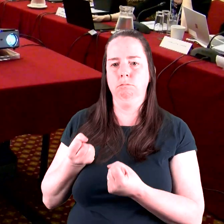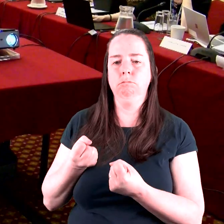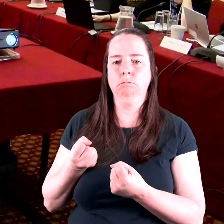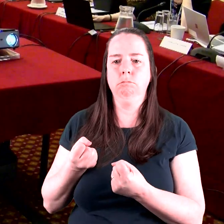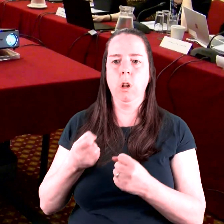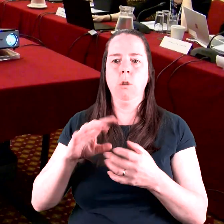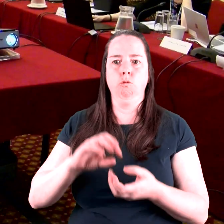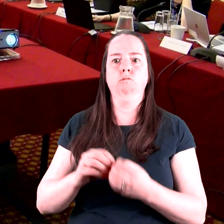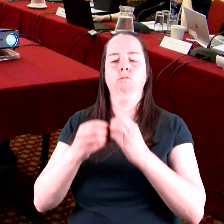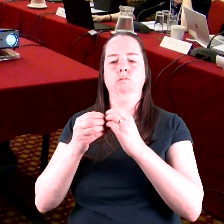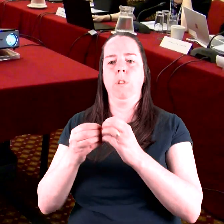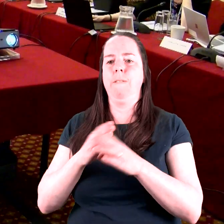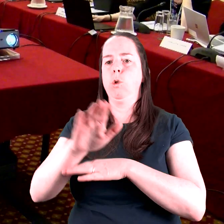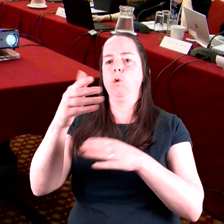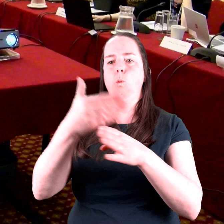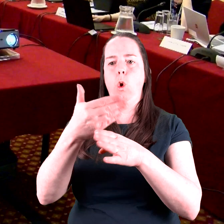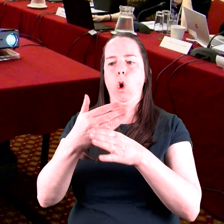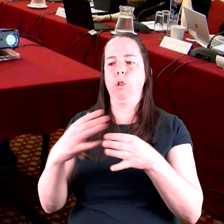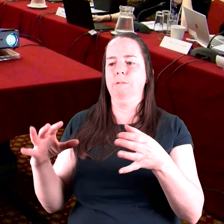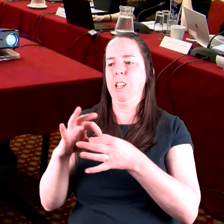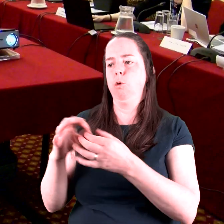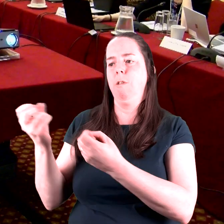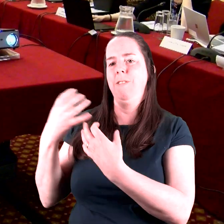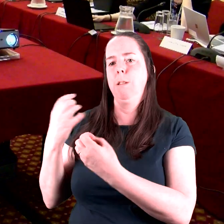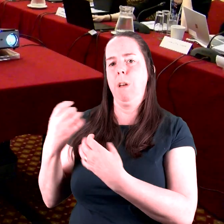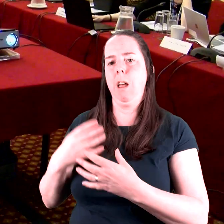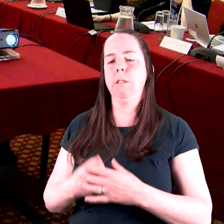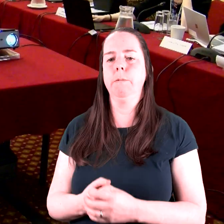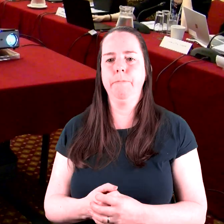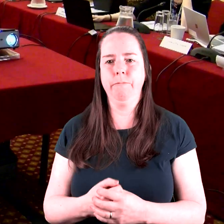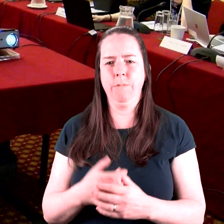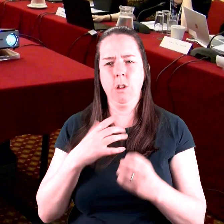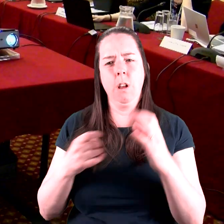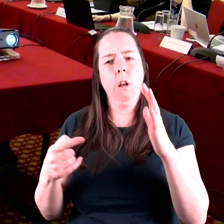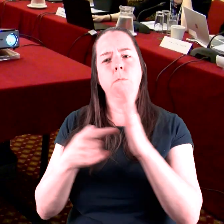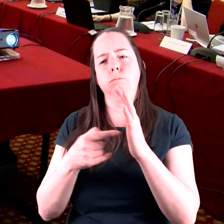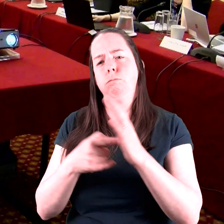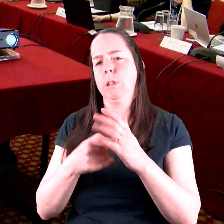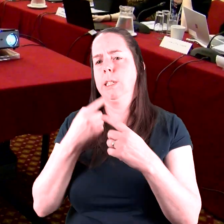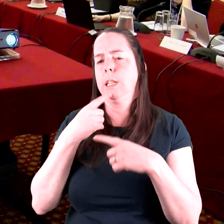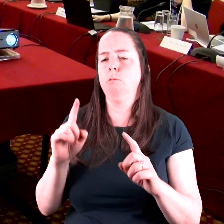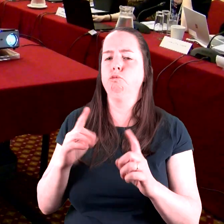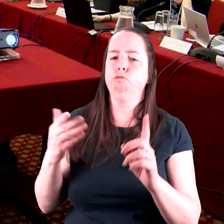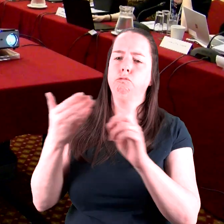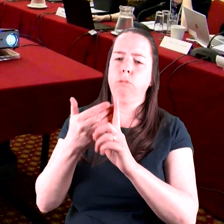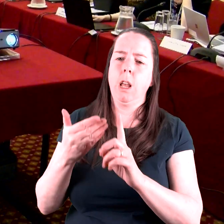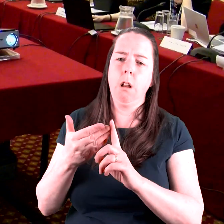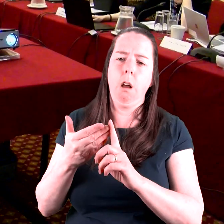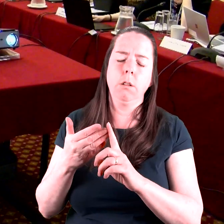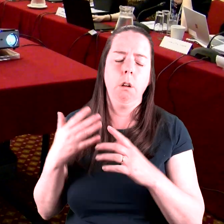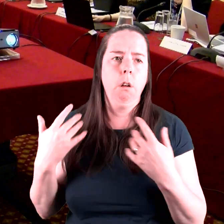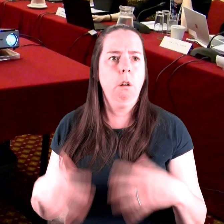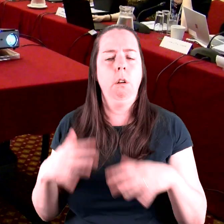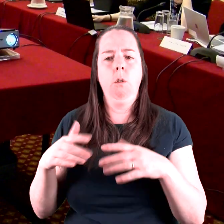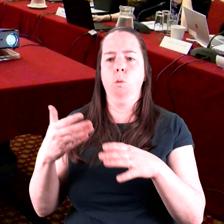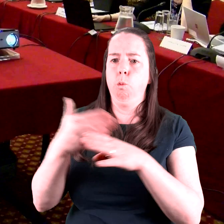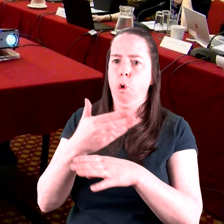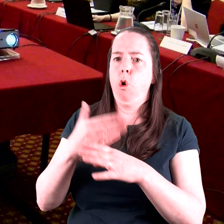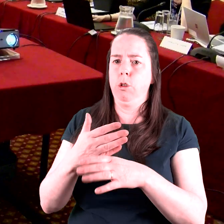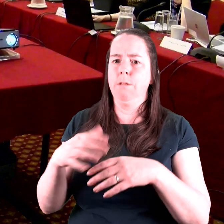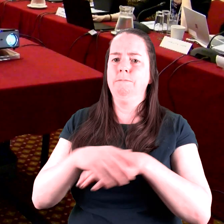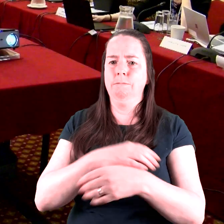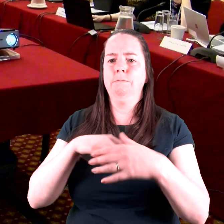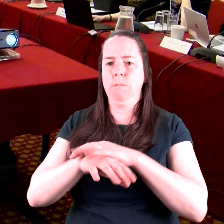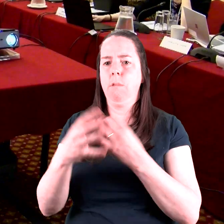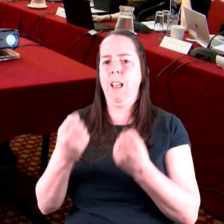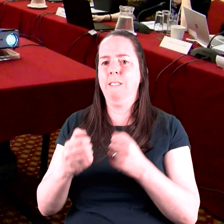shape our future work in line with that feedback. And just important to say that we recognise there's still a huge amount of work to be